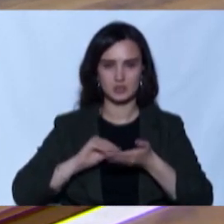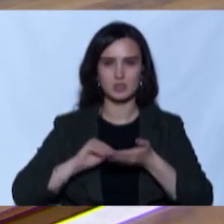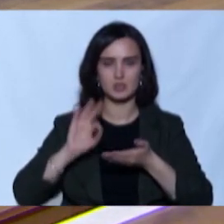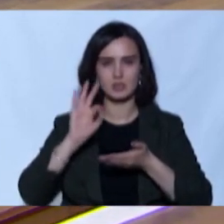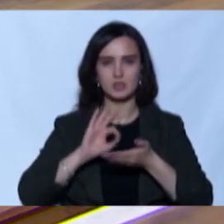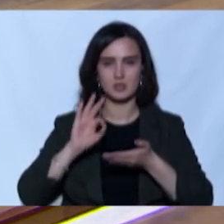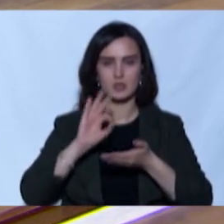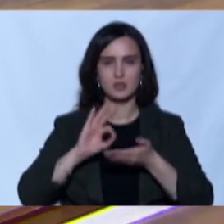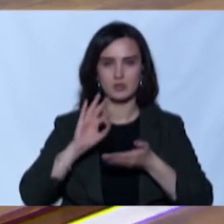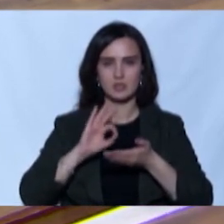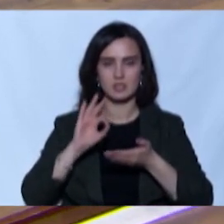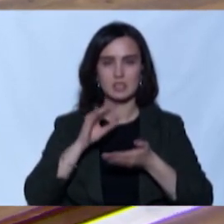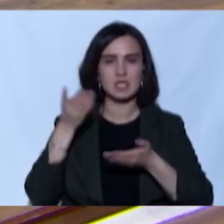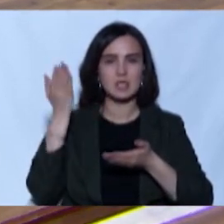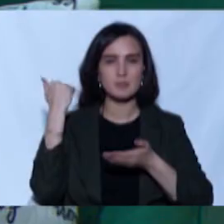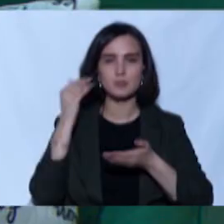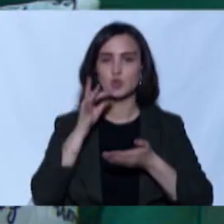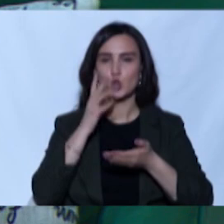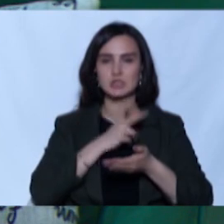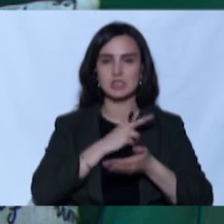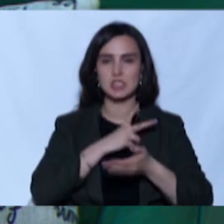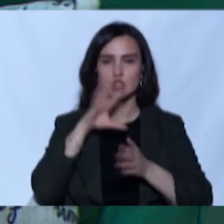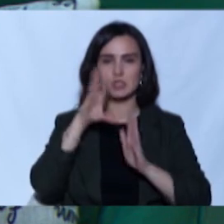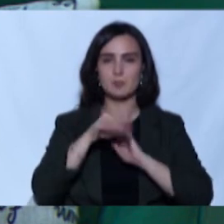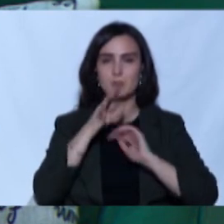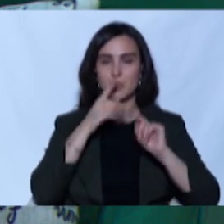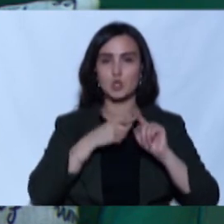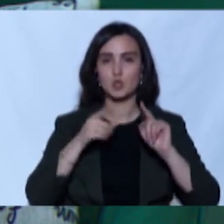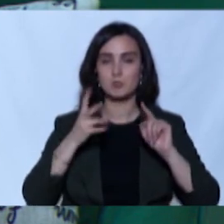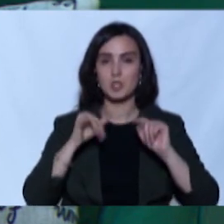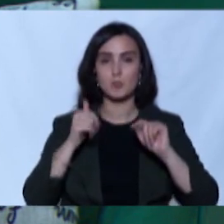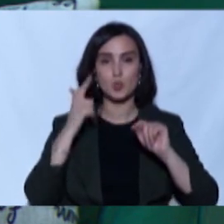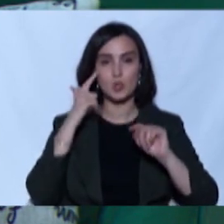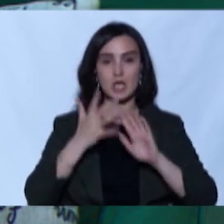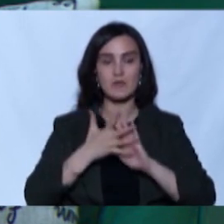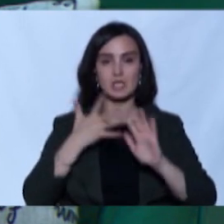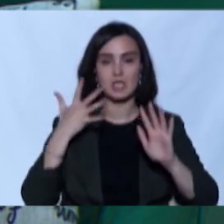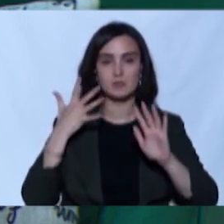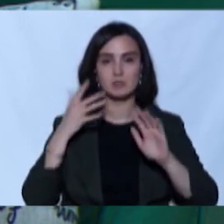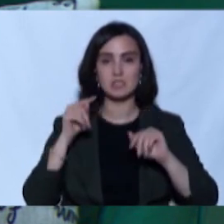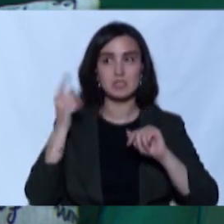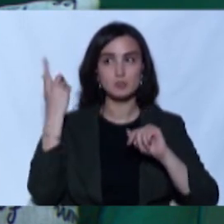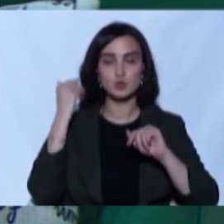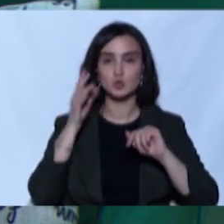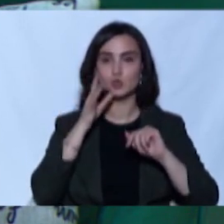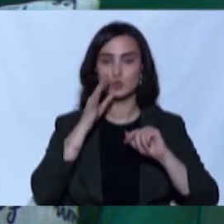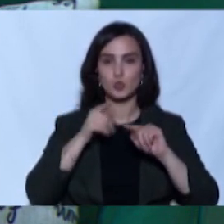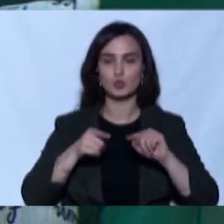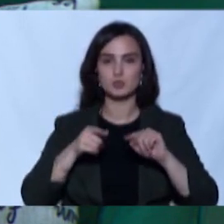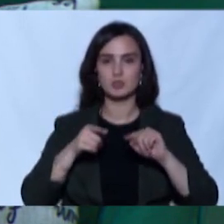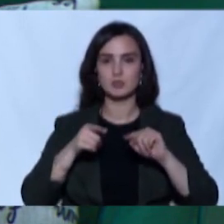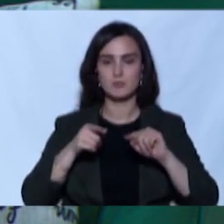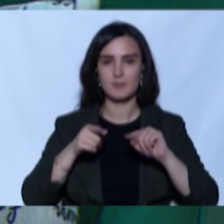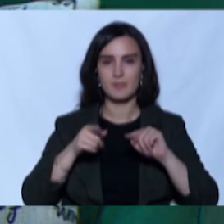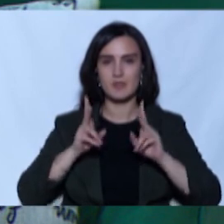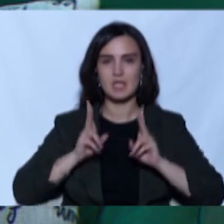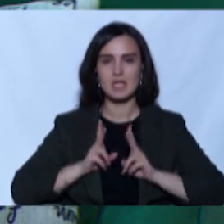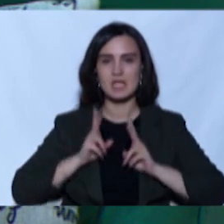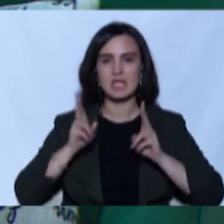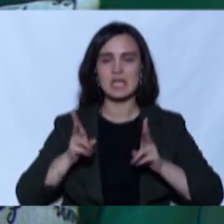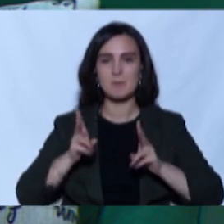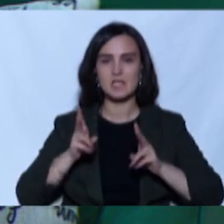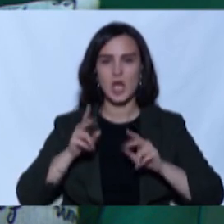about the medieval period in Britain, but having an understanding that at the time sort of mystery crime fictions were